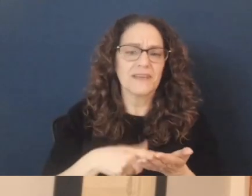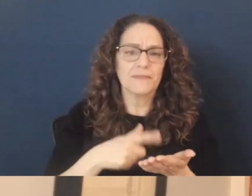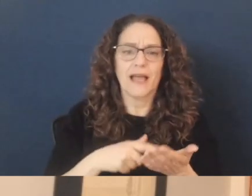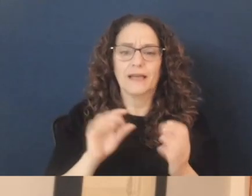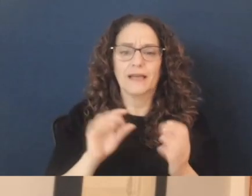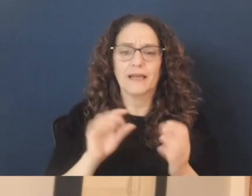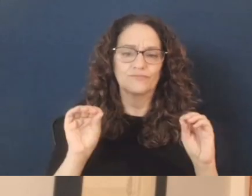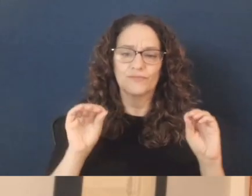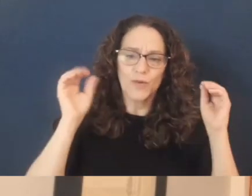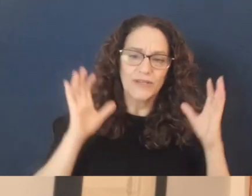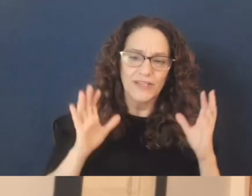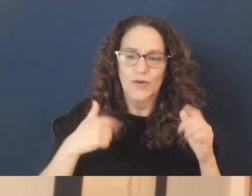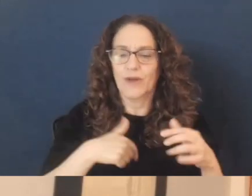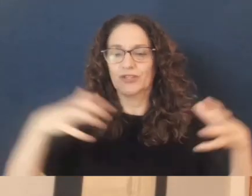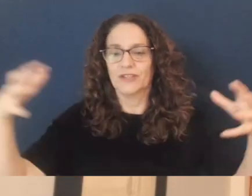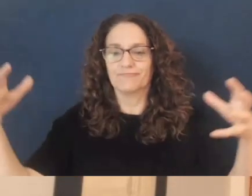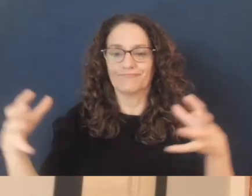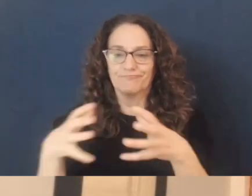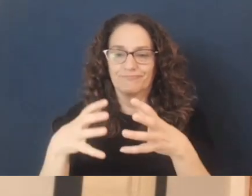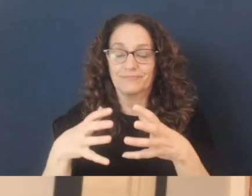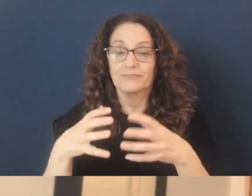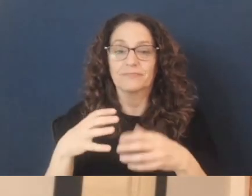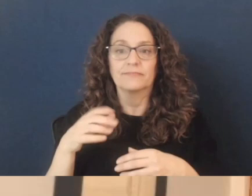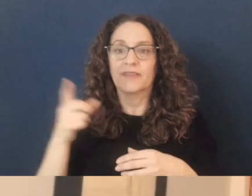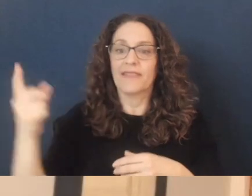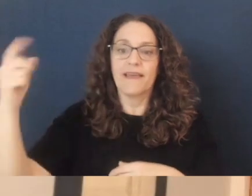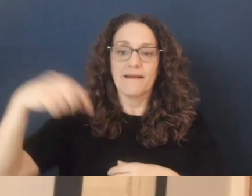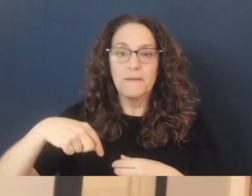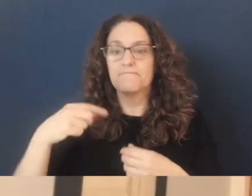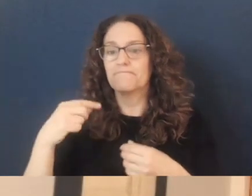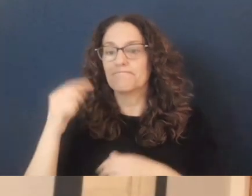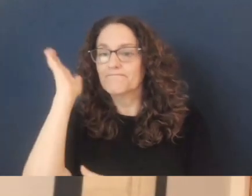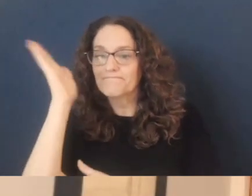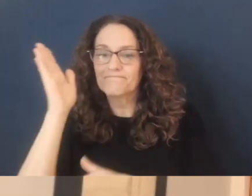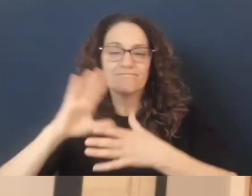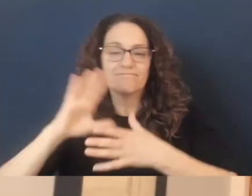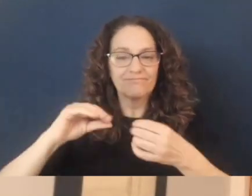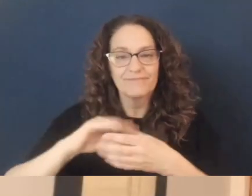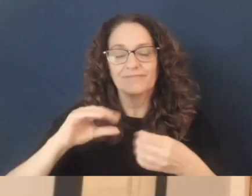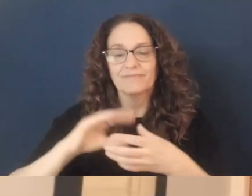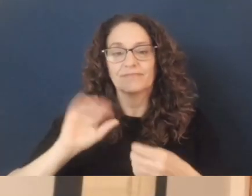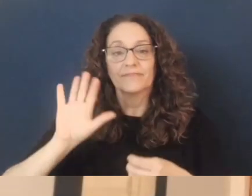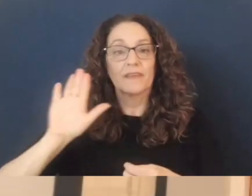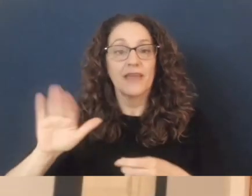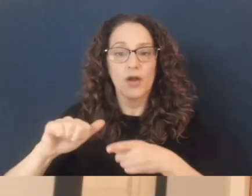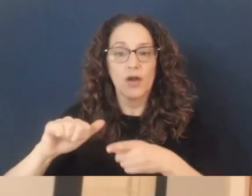us about what's either alive in their practice or talk to us about a book that they've